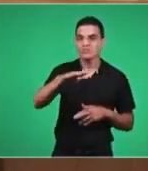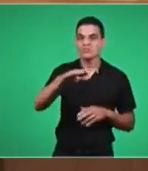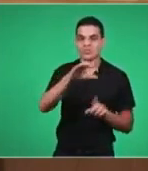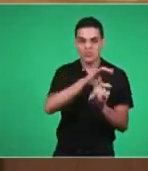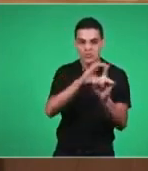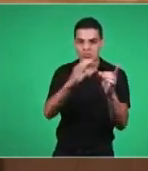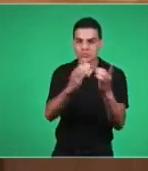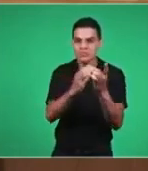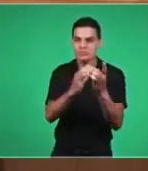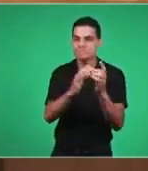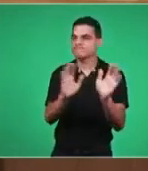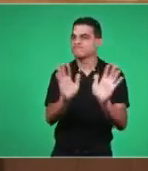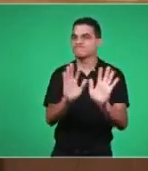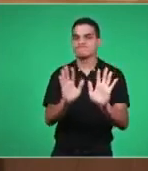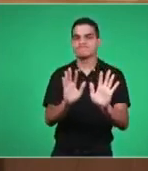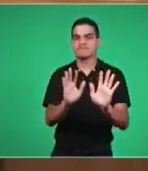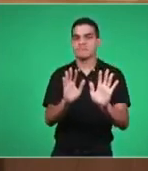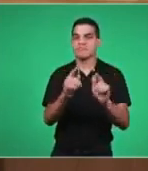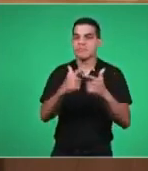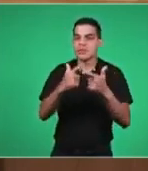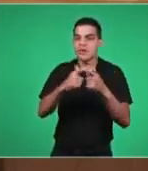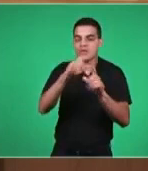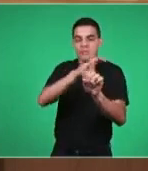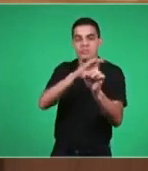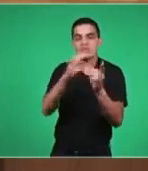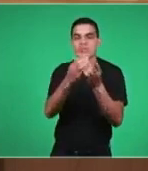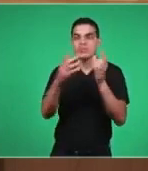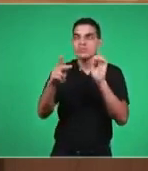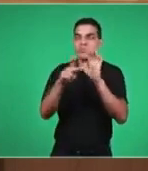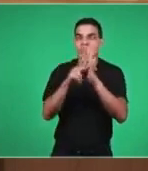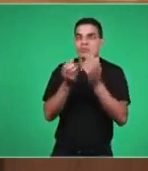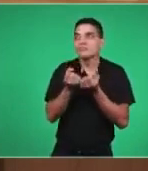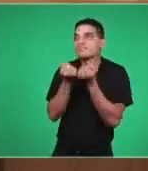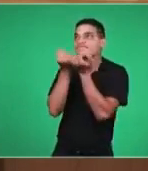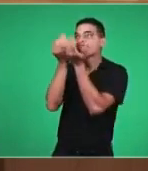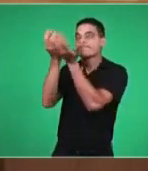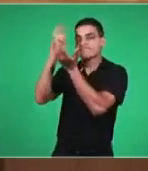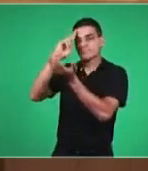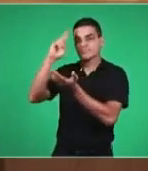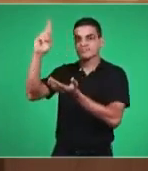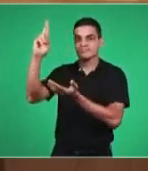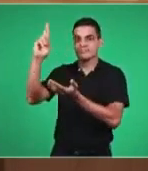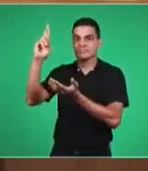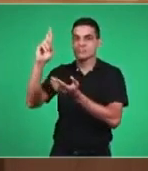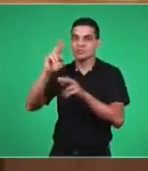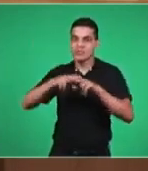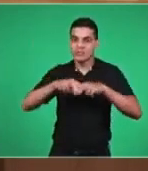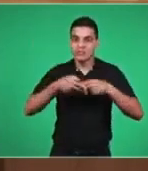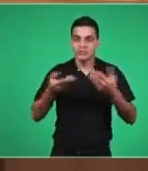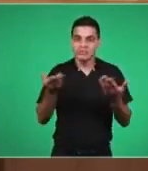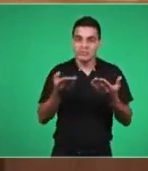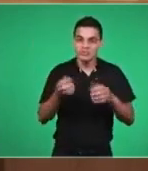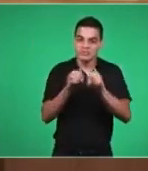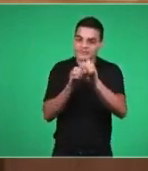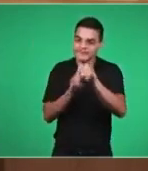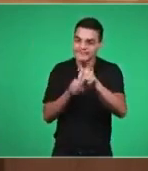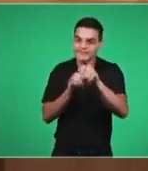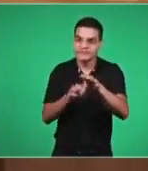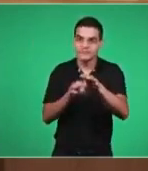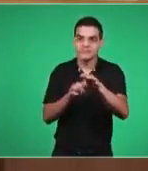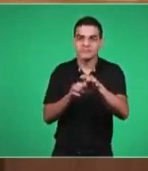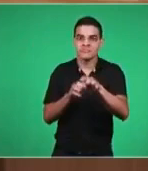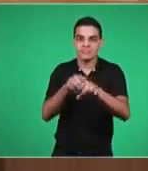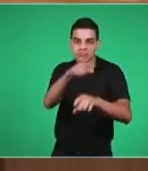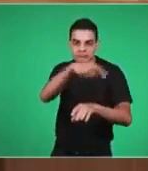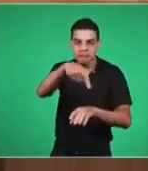But there is a place that is dedicated to the service and to the worship of the Lord. So this is what we are teaching. This is what we are worried about. This